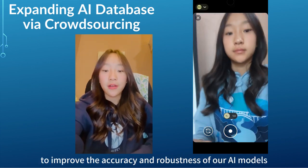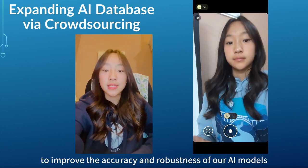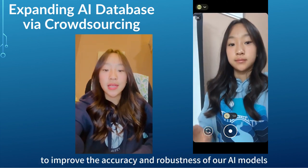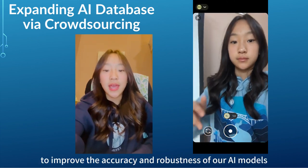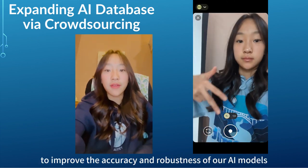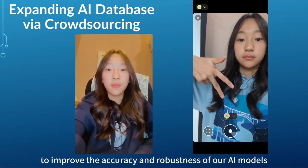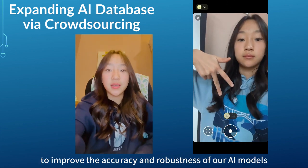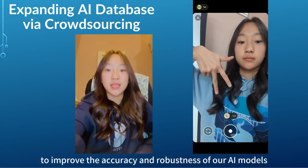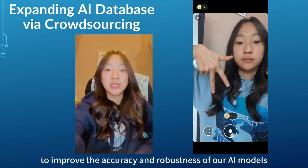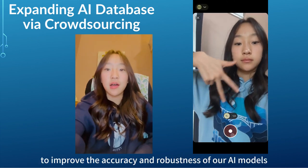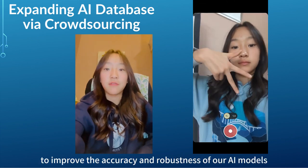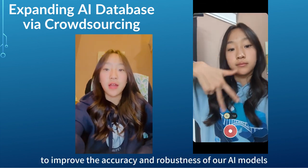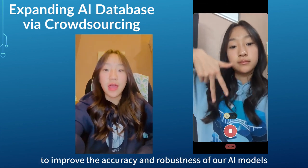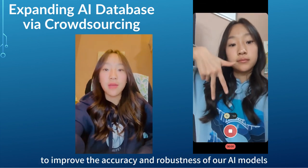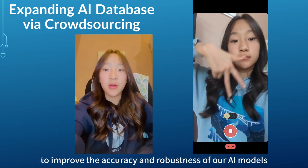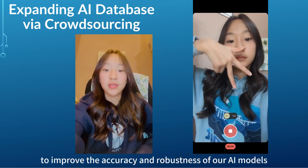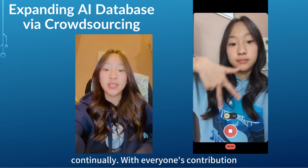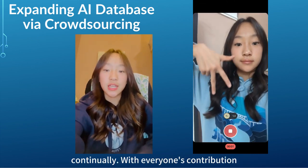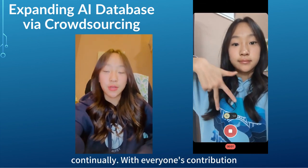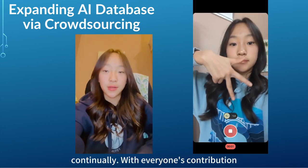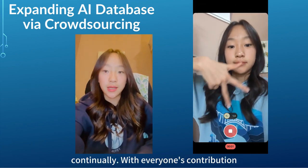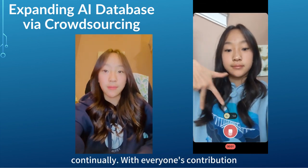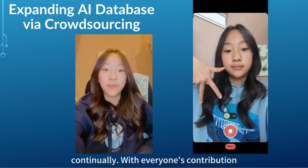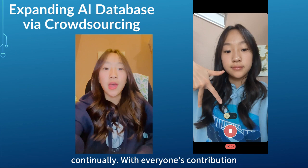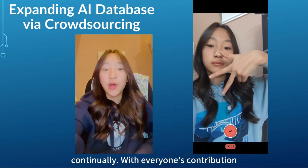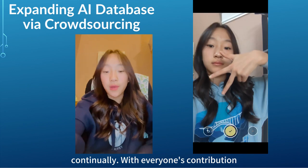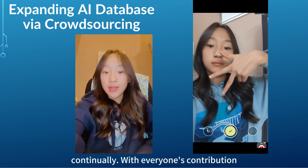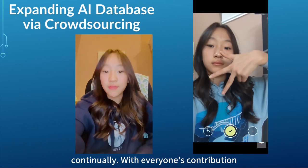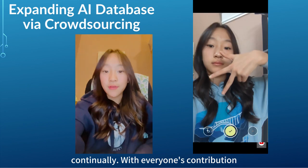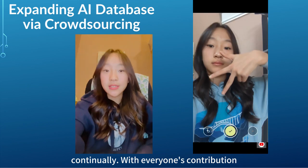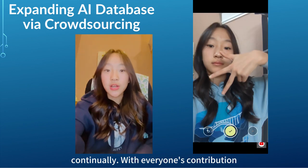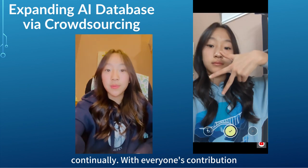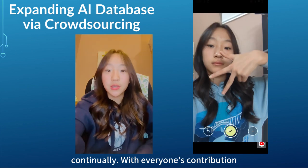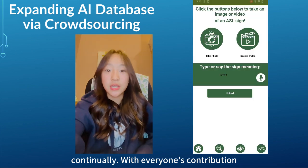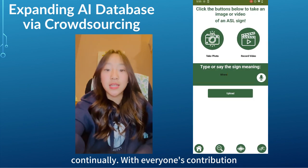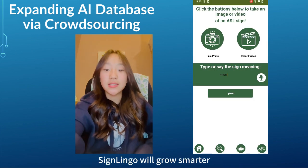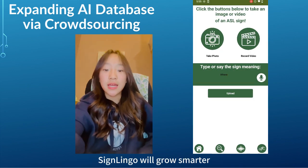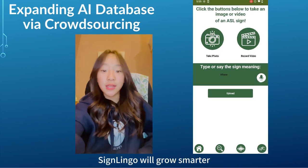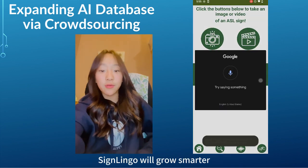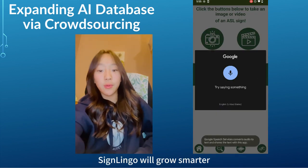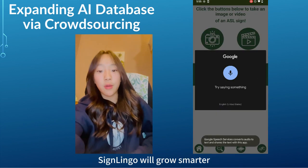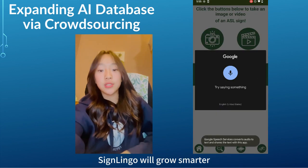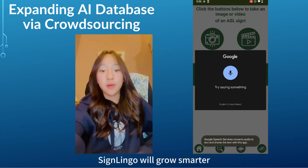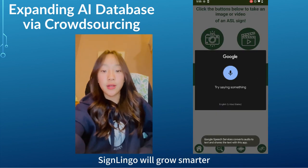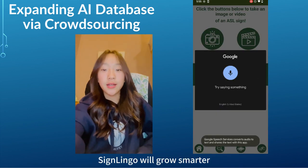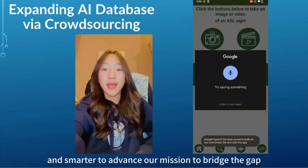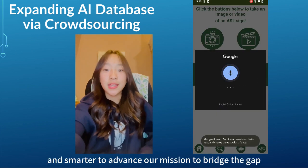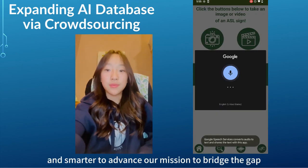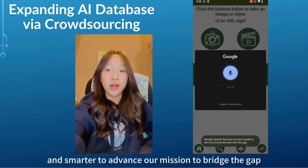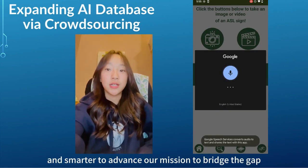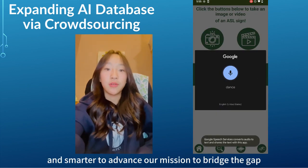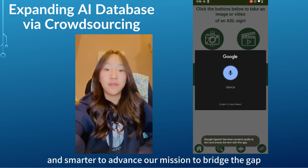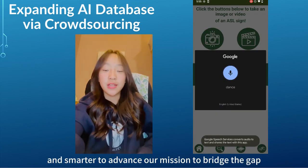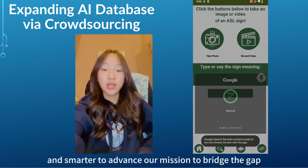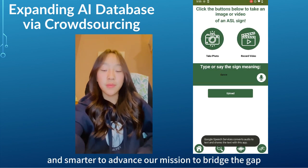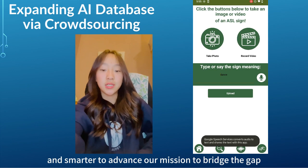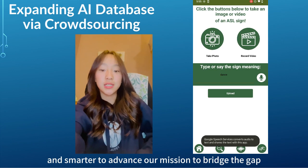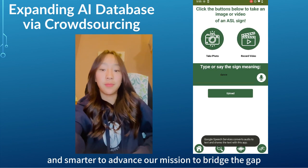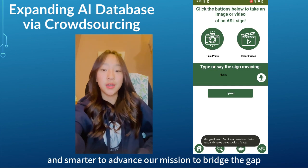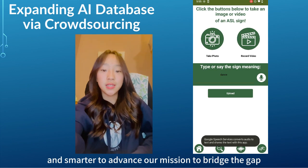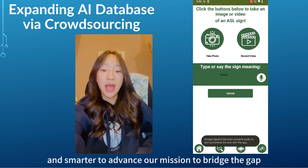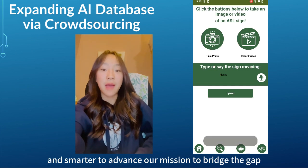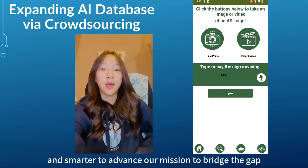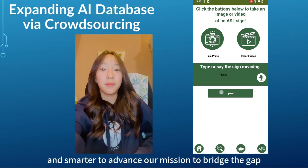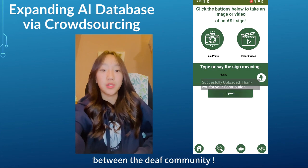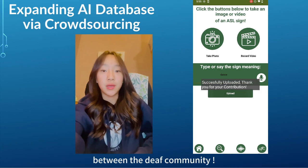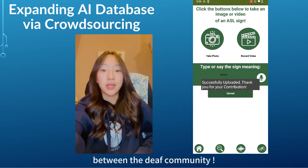the accuracy and robustness of our AI model continually. With everyone's contribution, SignLingo will grow smarter and smarter to advance our mission to